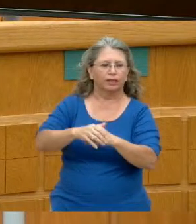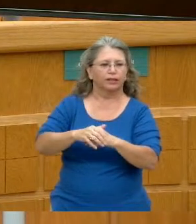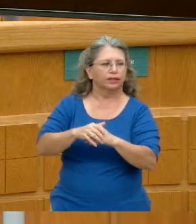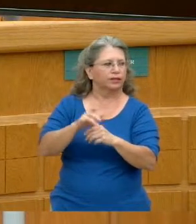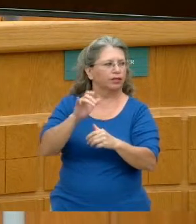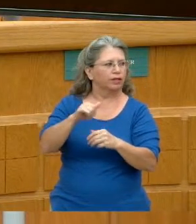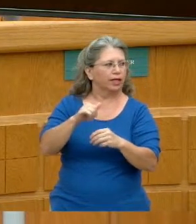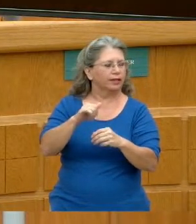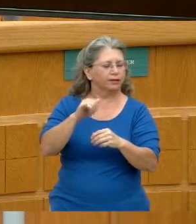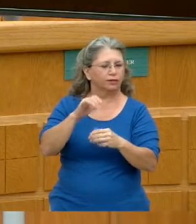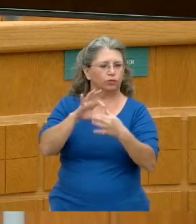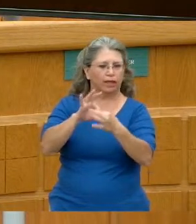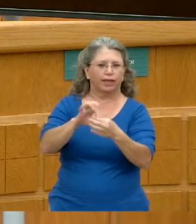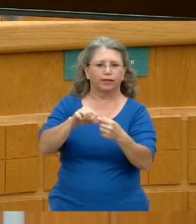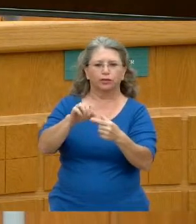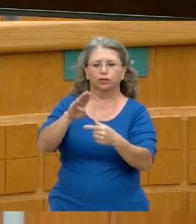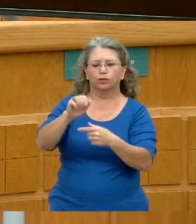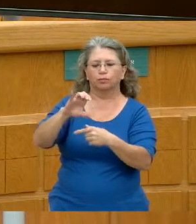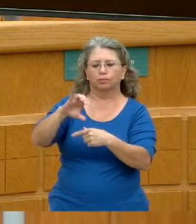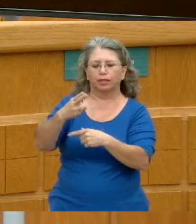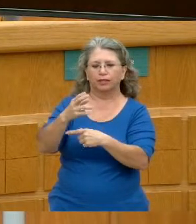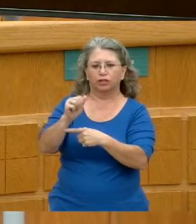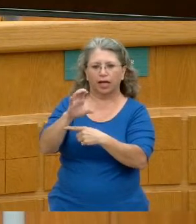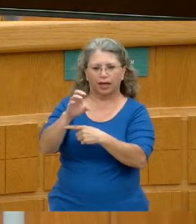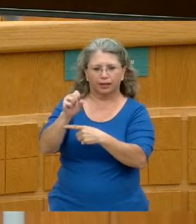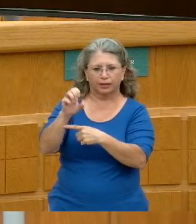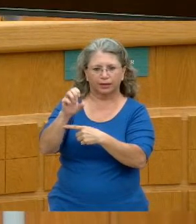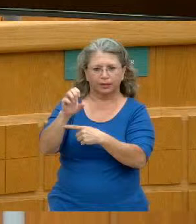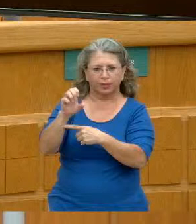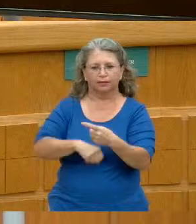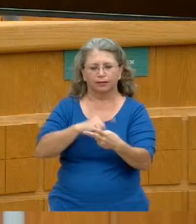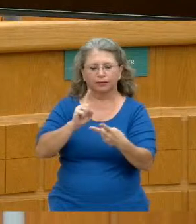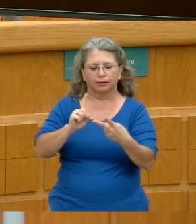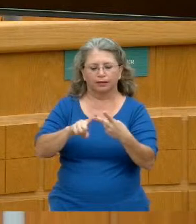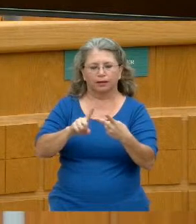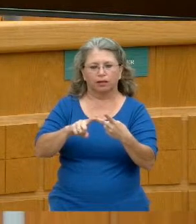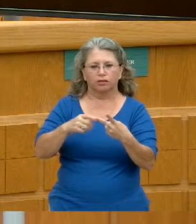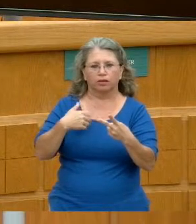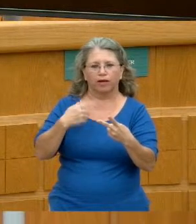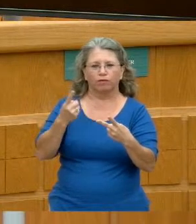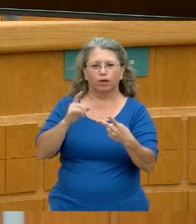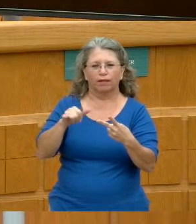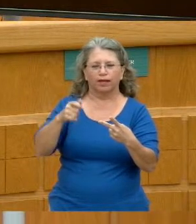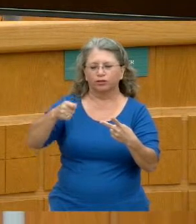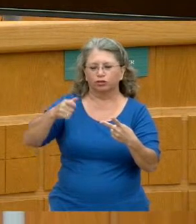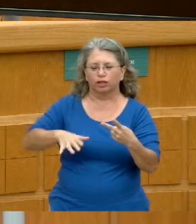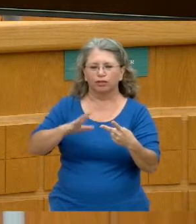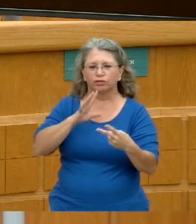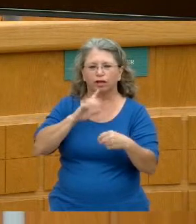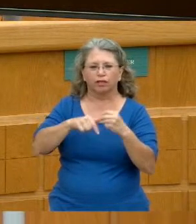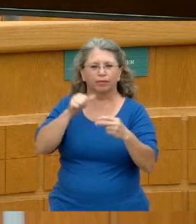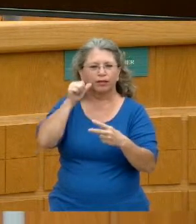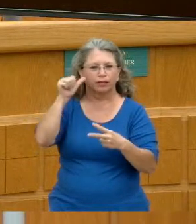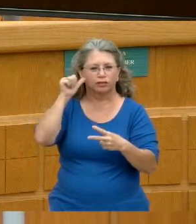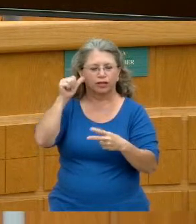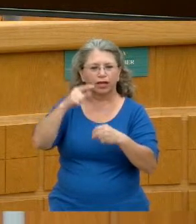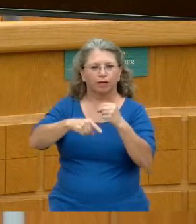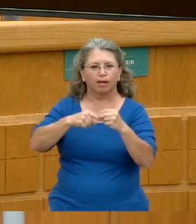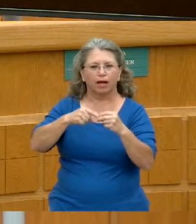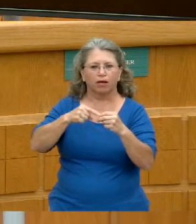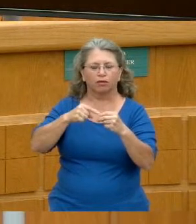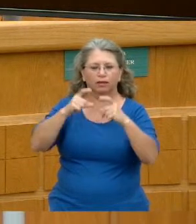beach access. We also have the one the judge talked about yesterday for the face